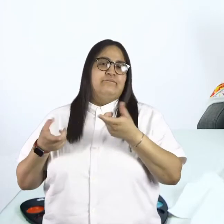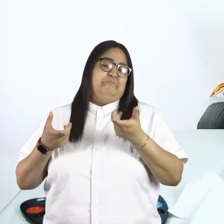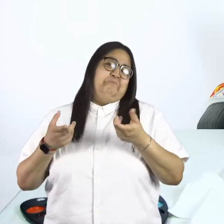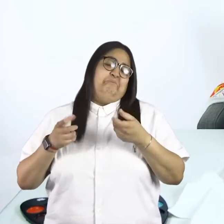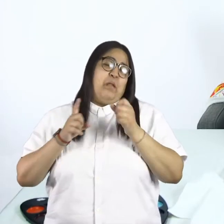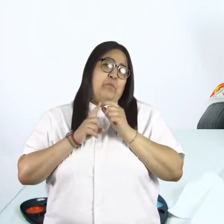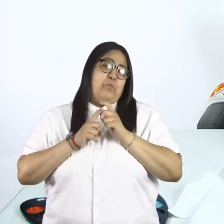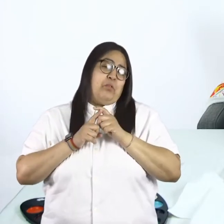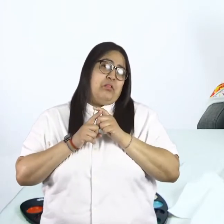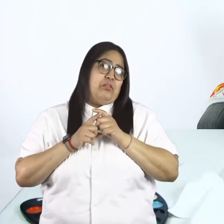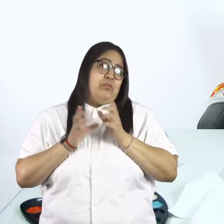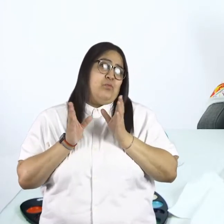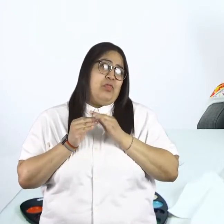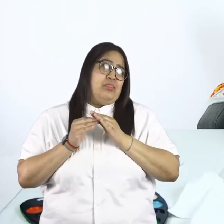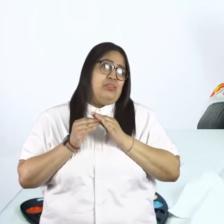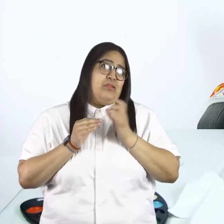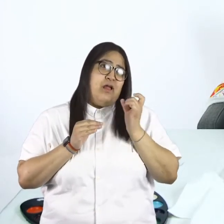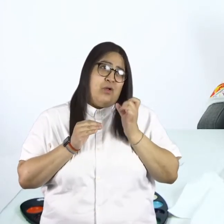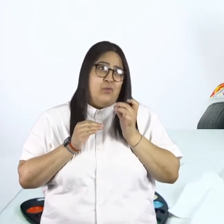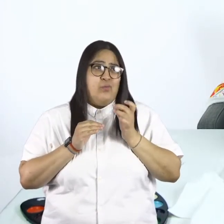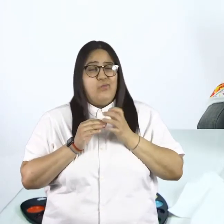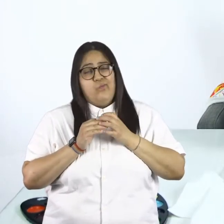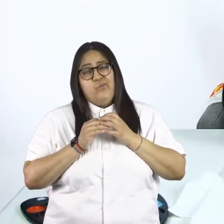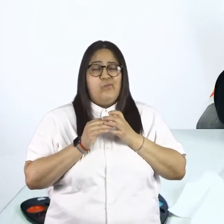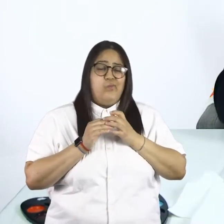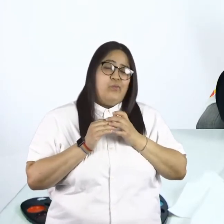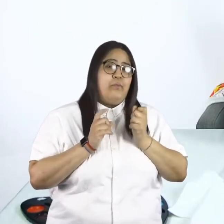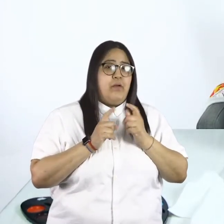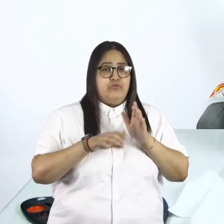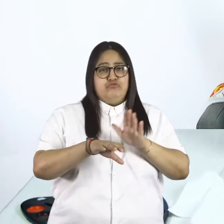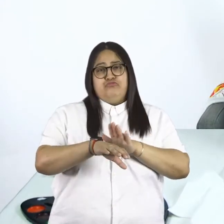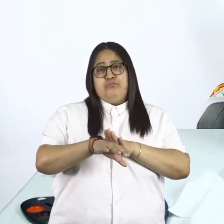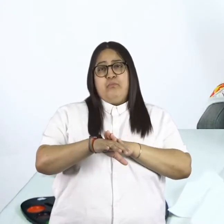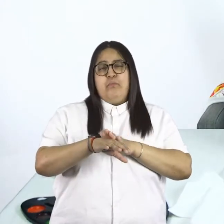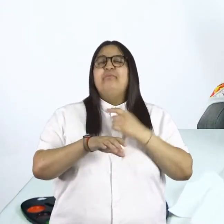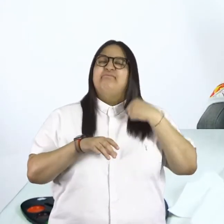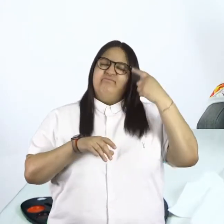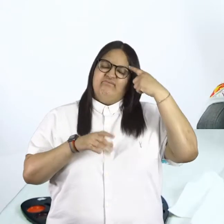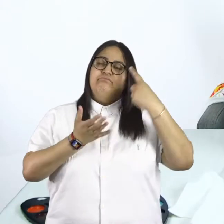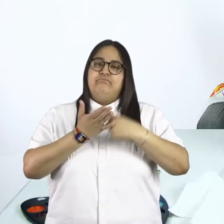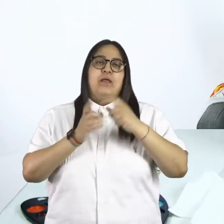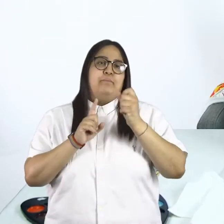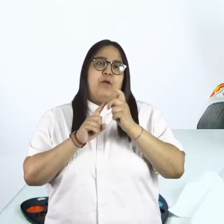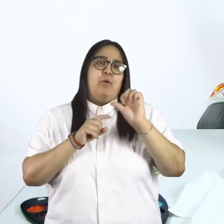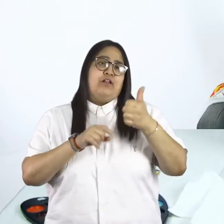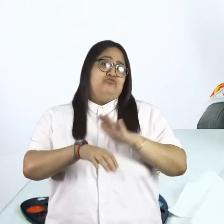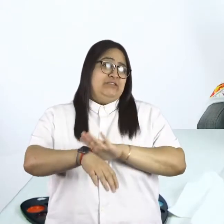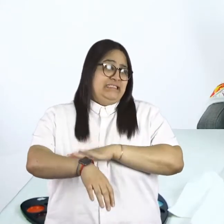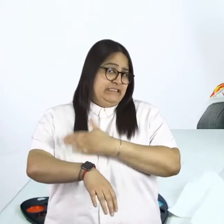luminous yellow. I think we're going to do purple and green.